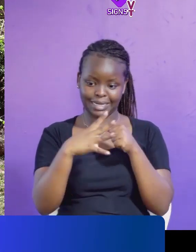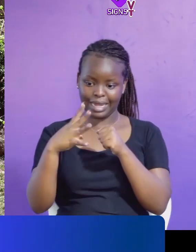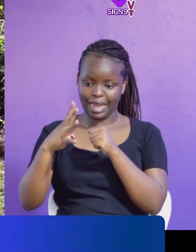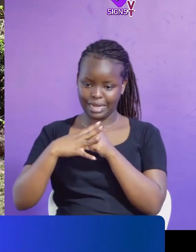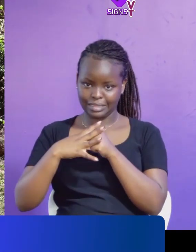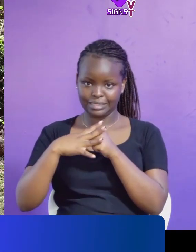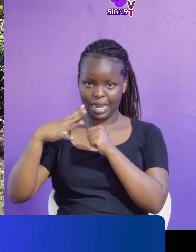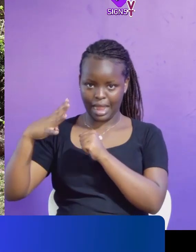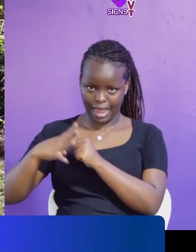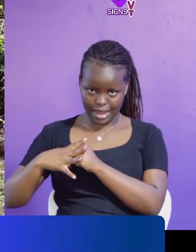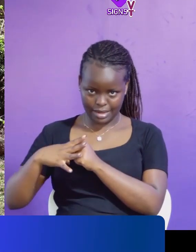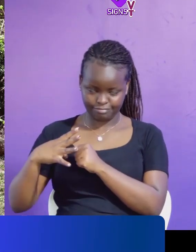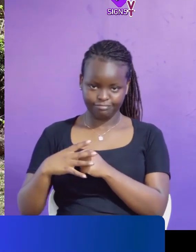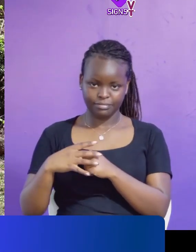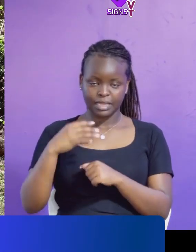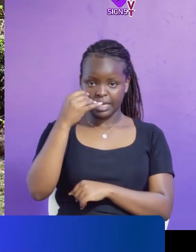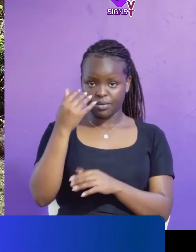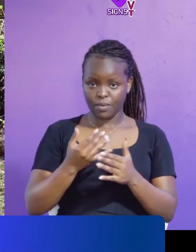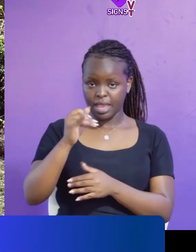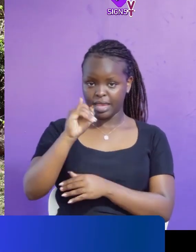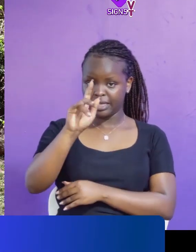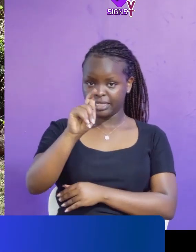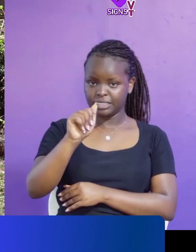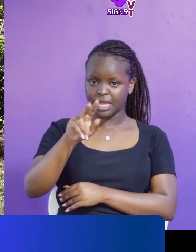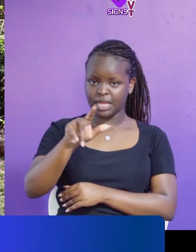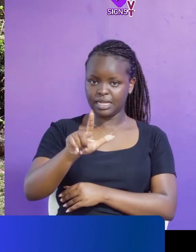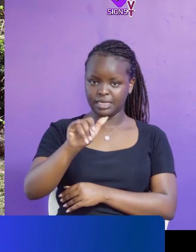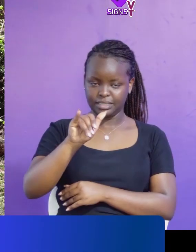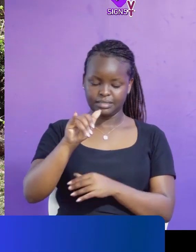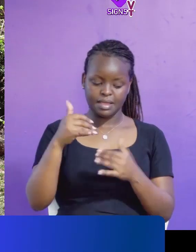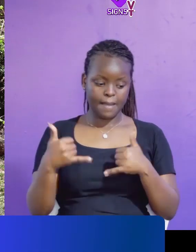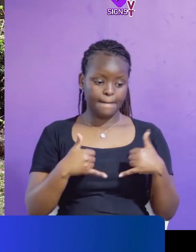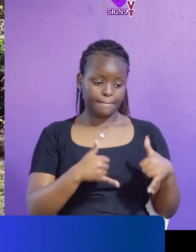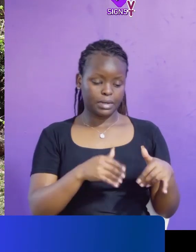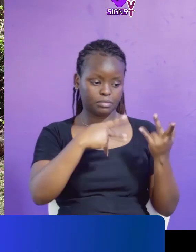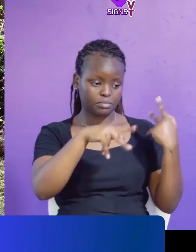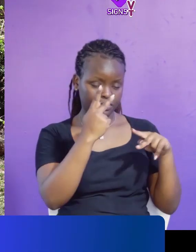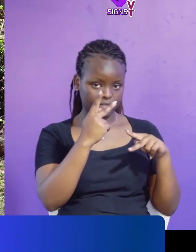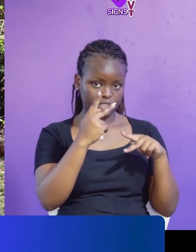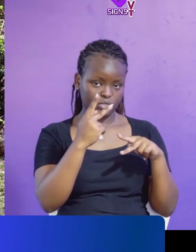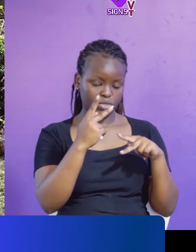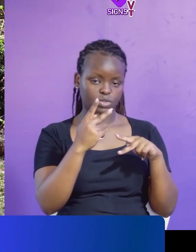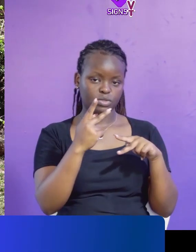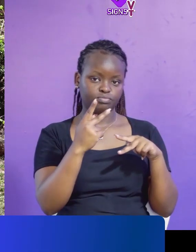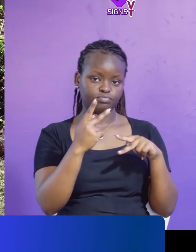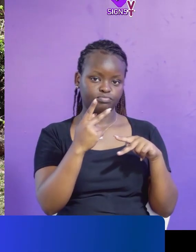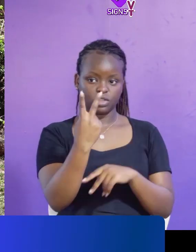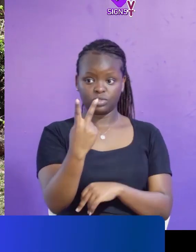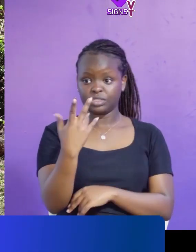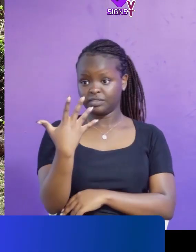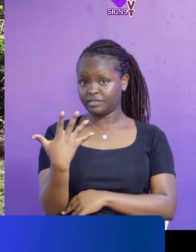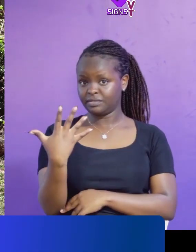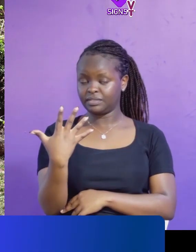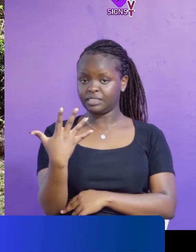1999 in Italy at Stabia. He played his professional debut on 25th